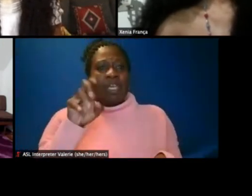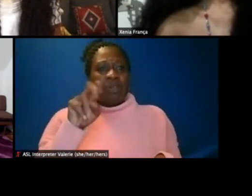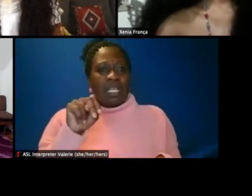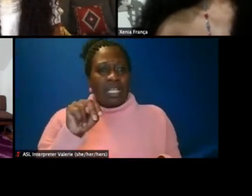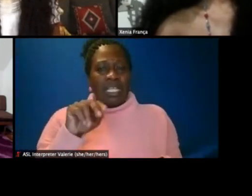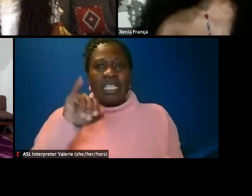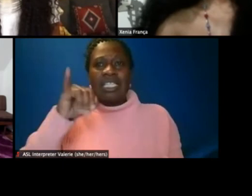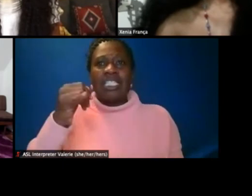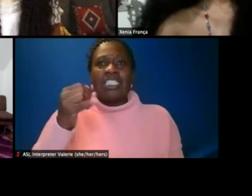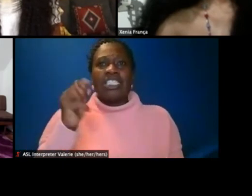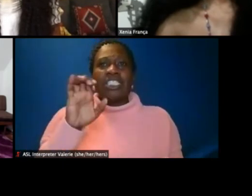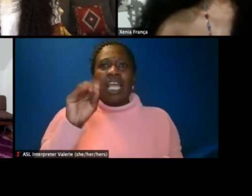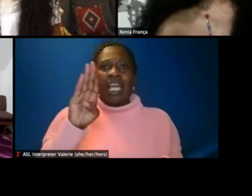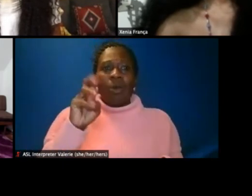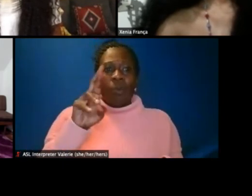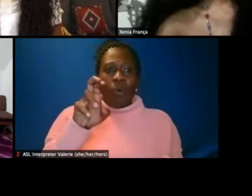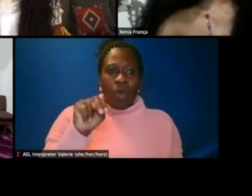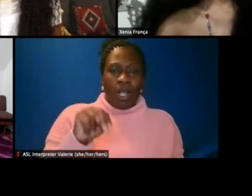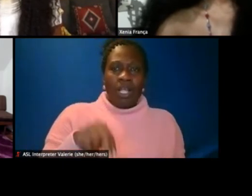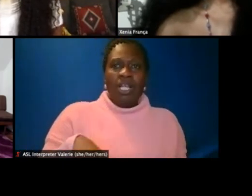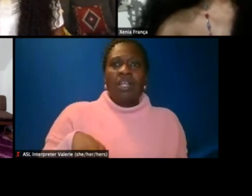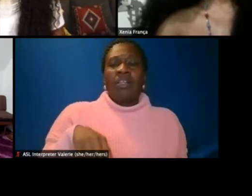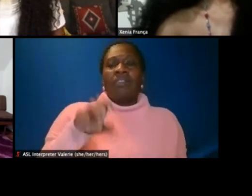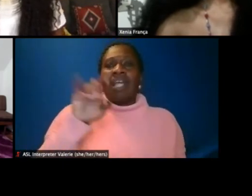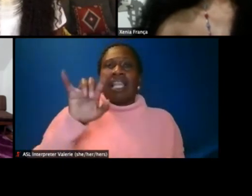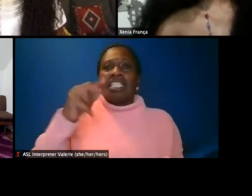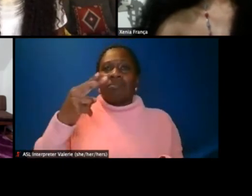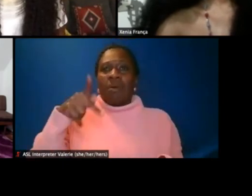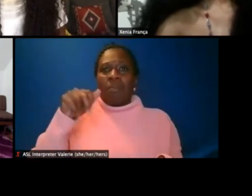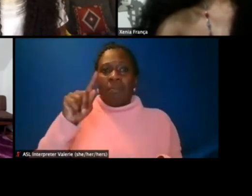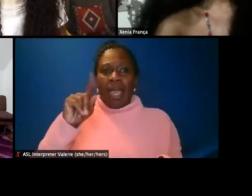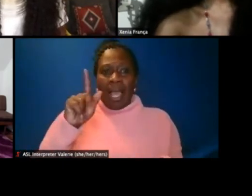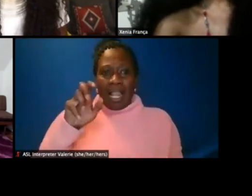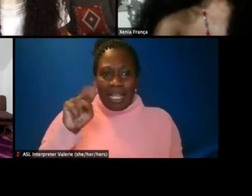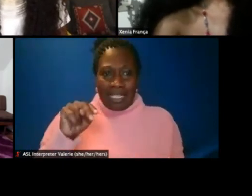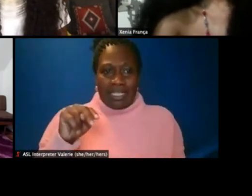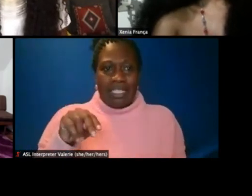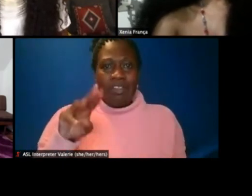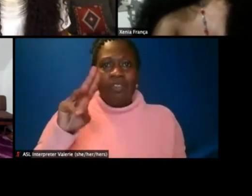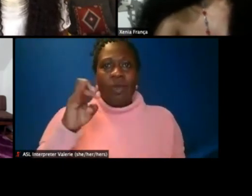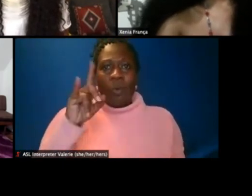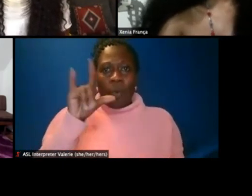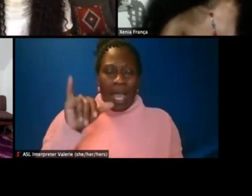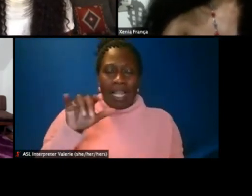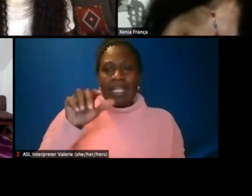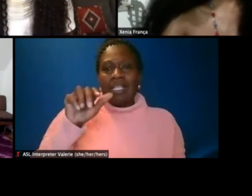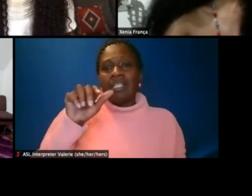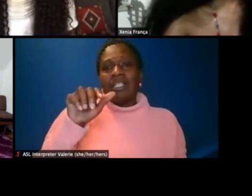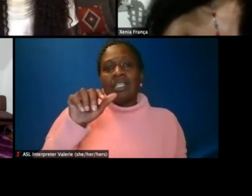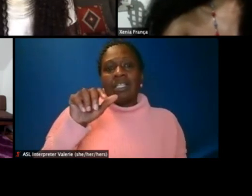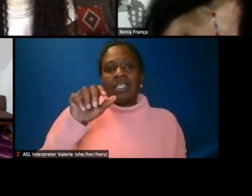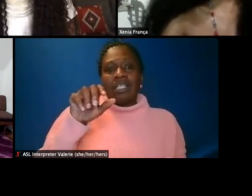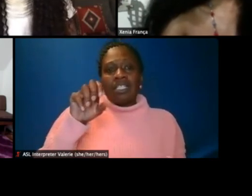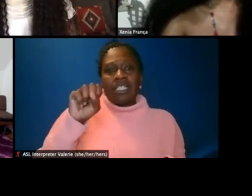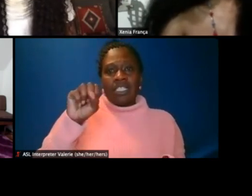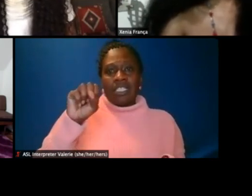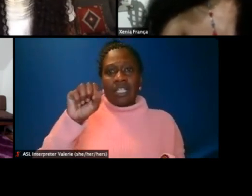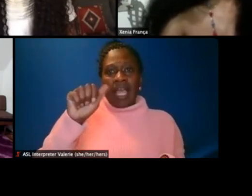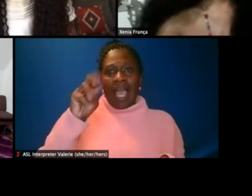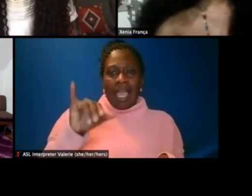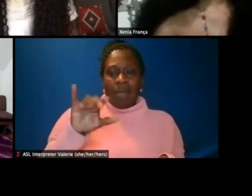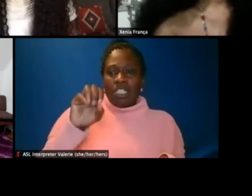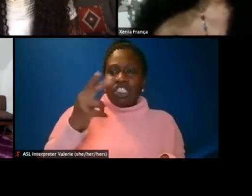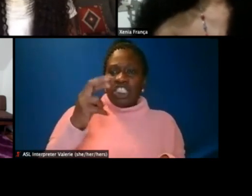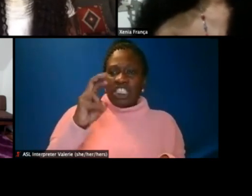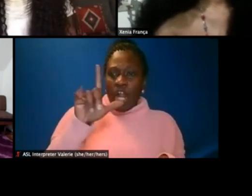Jacob Lawrence, such as the Elizabeth Catlett's, such as the Kehinde Wileys and Amy Sherald's. So that's really nothing